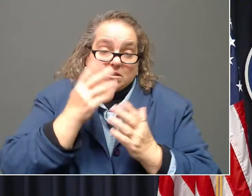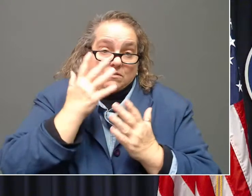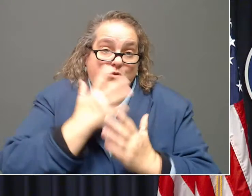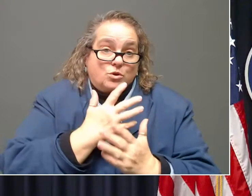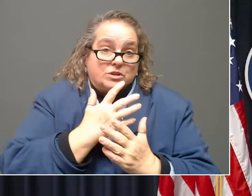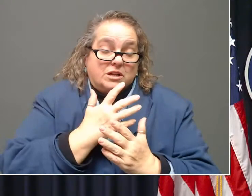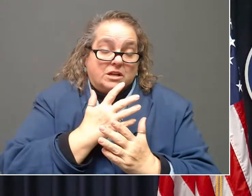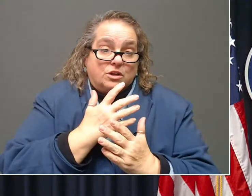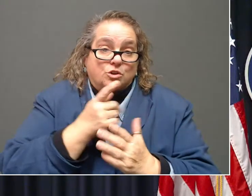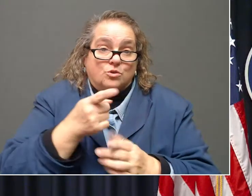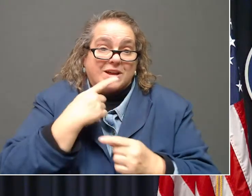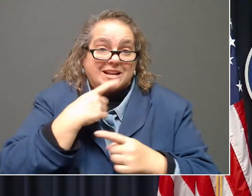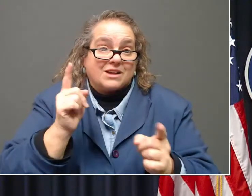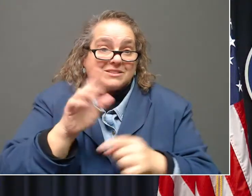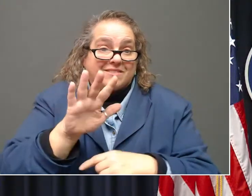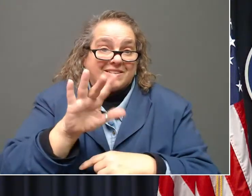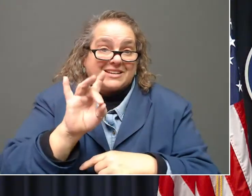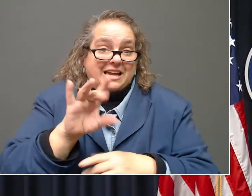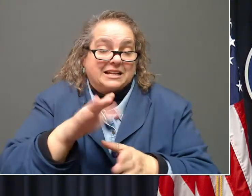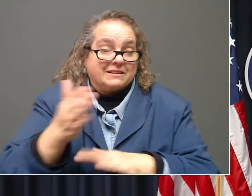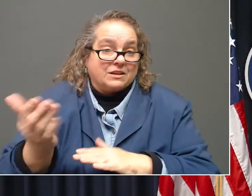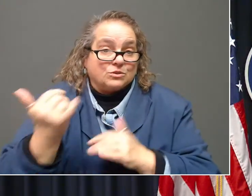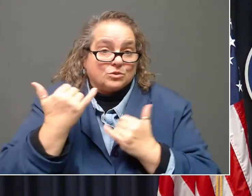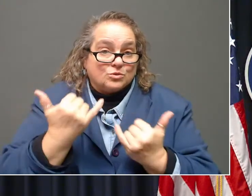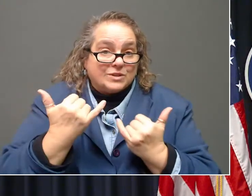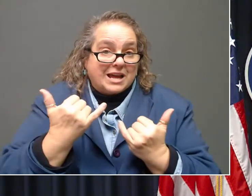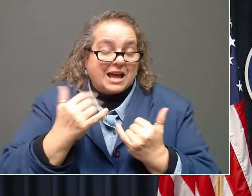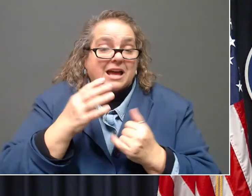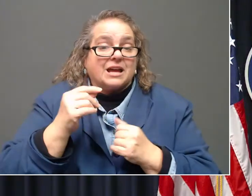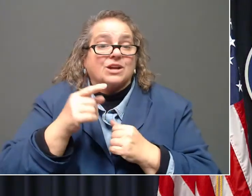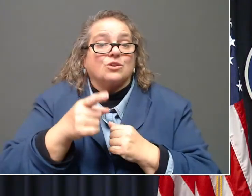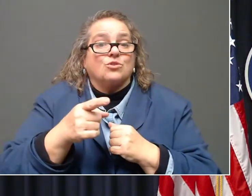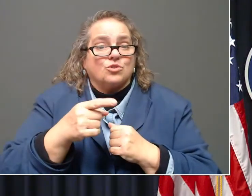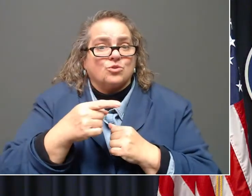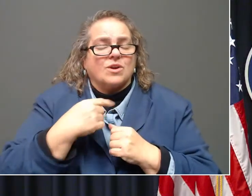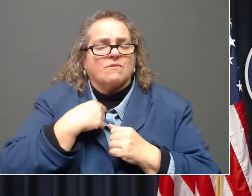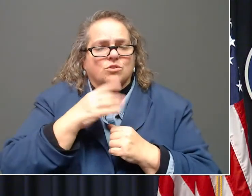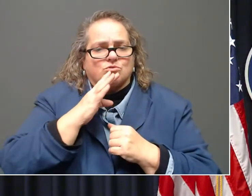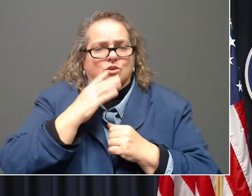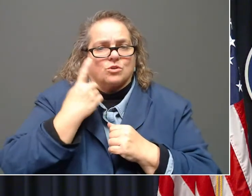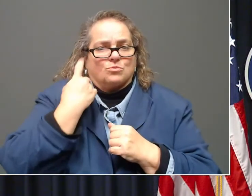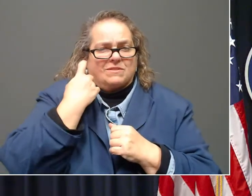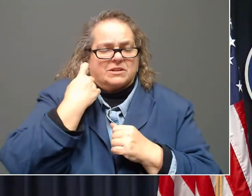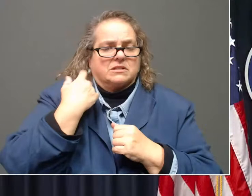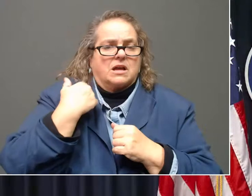uifraud@ky.gov, and we will make sure to mark that in the system as a fraudulent claim. And that's it for today.